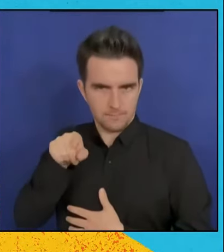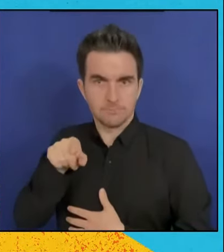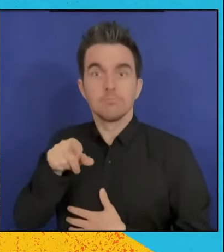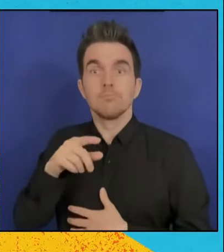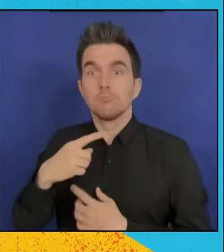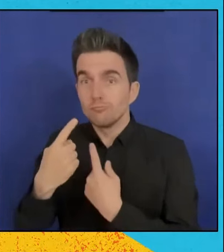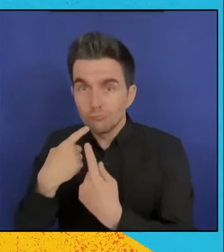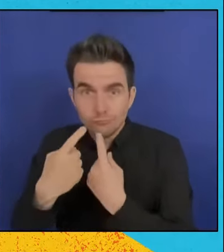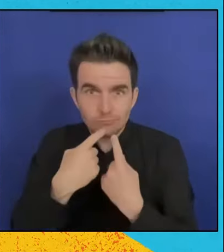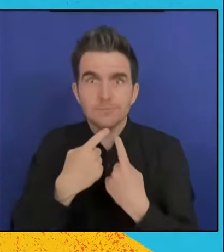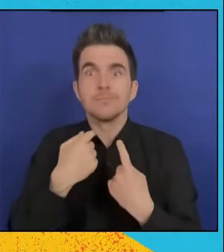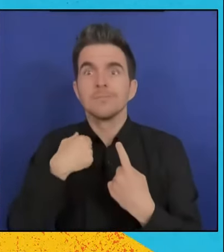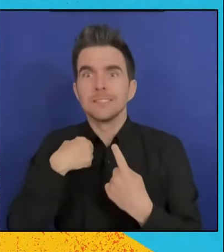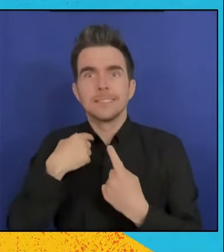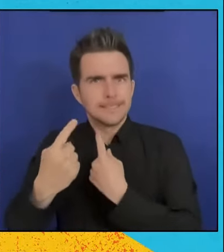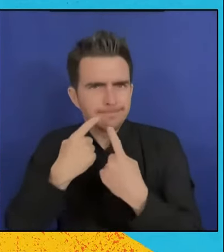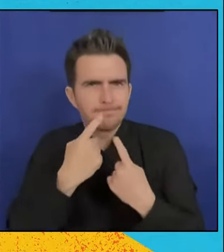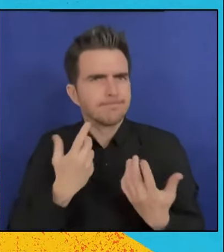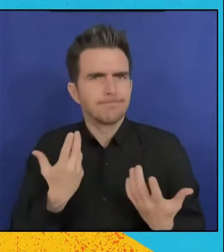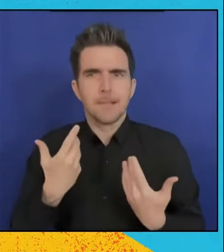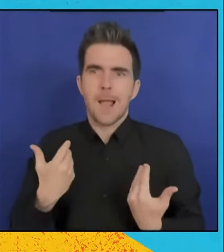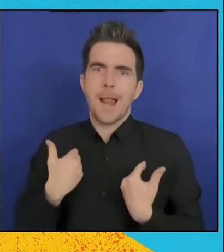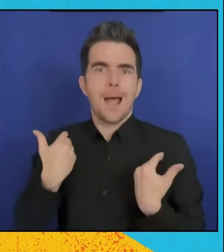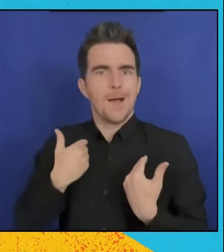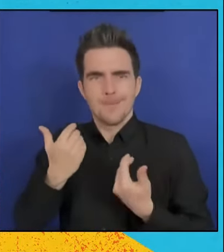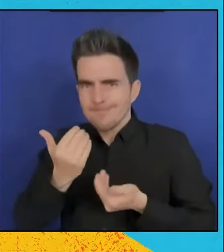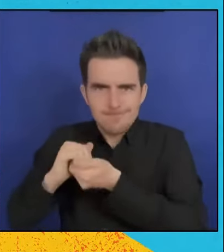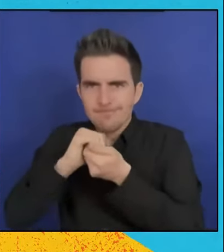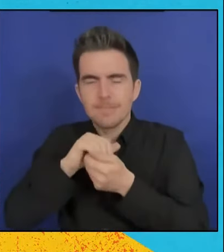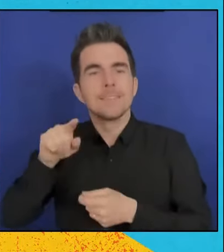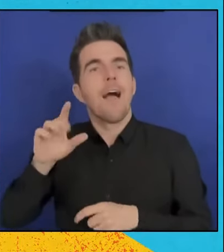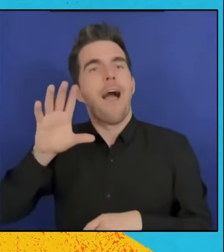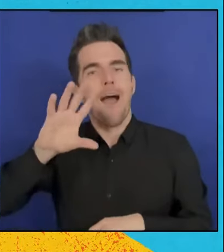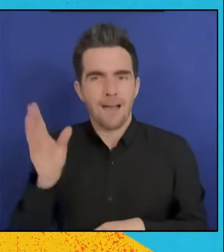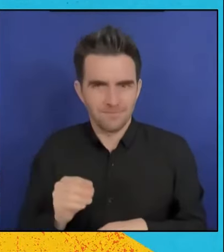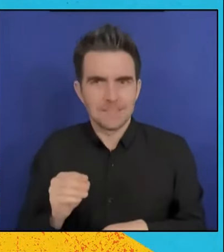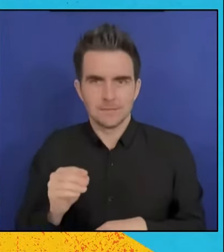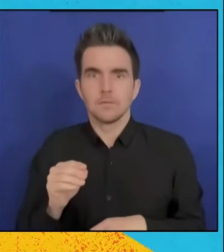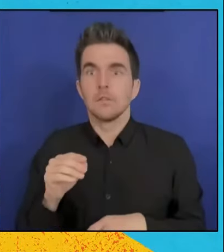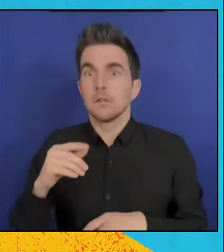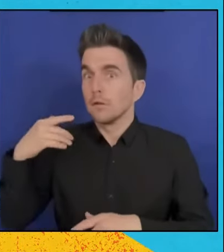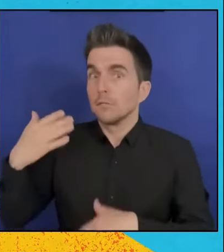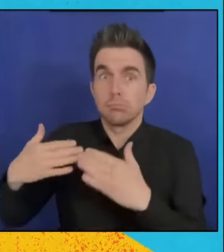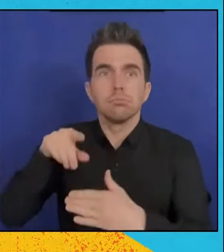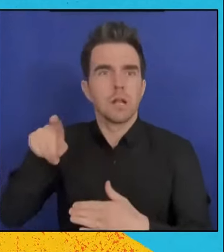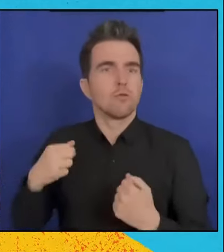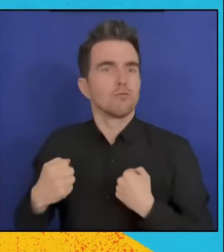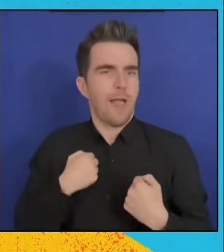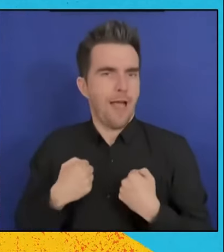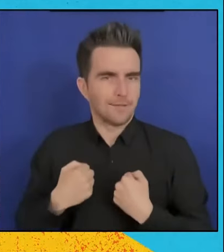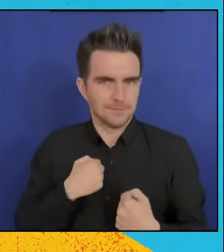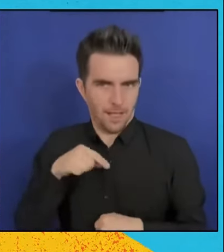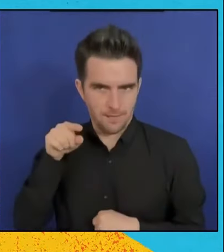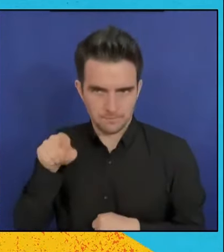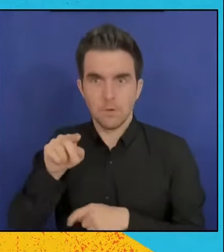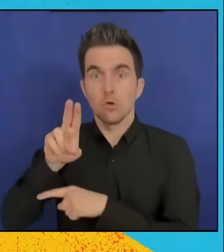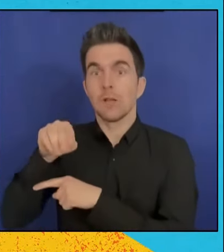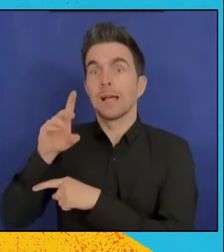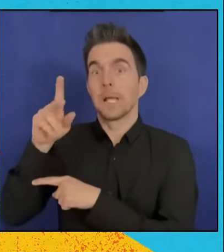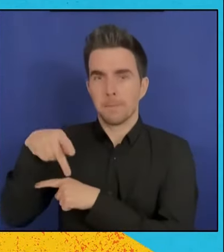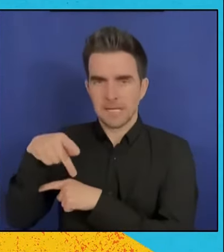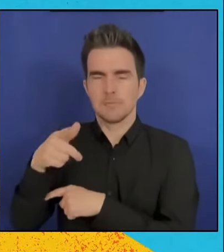it attracts 10,000 young leaders from across Africa. It continues to grow. It's another way in which, for example, presidents now sit